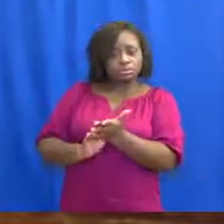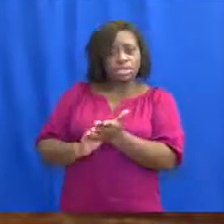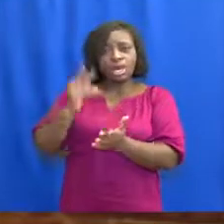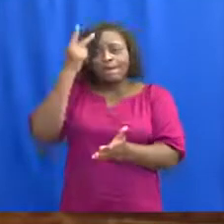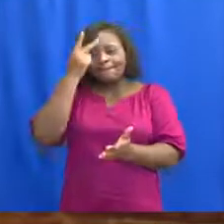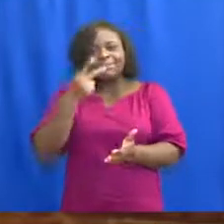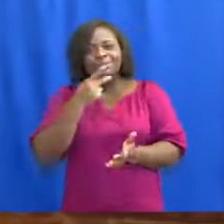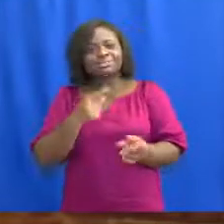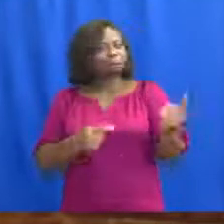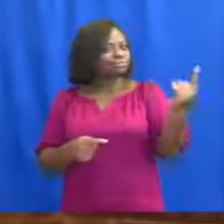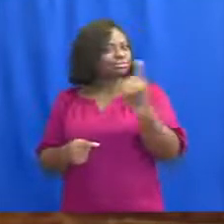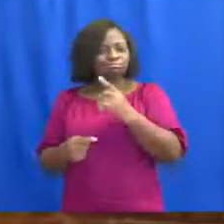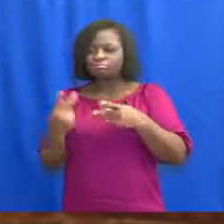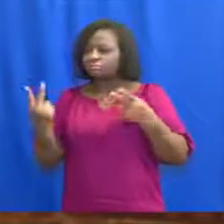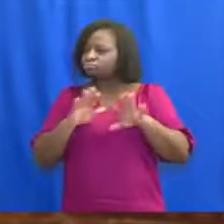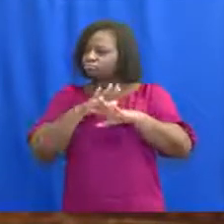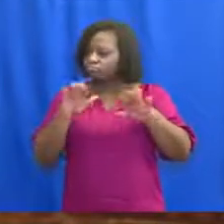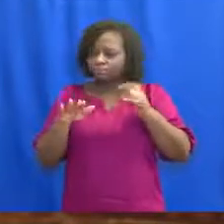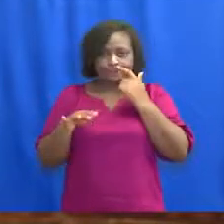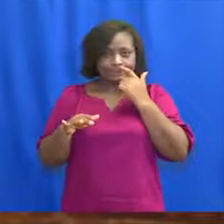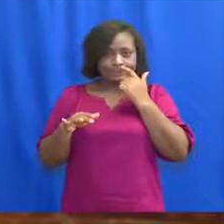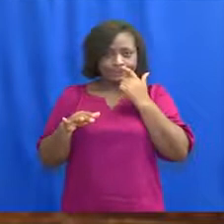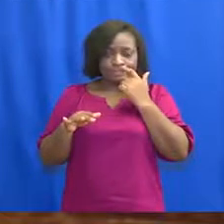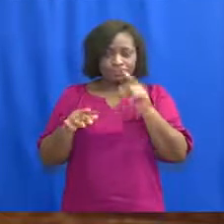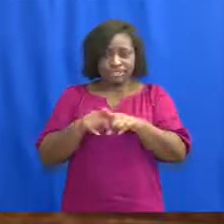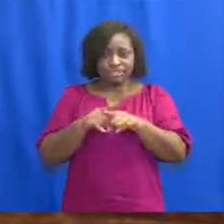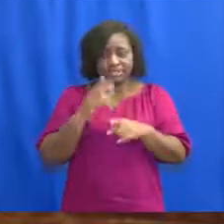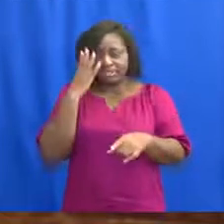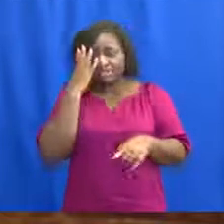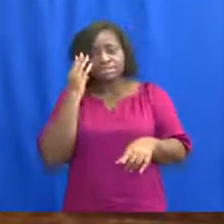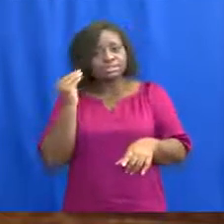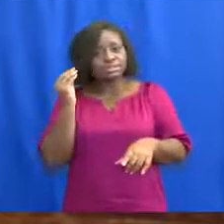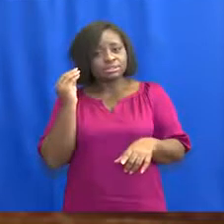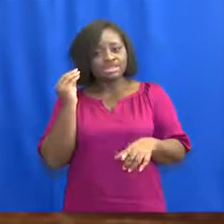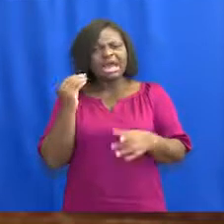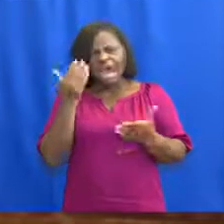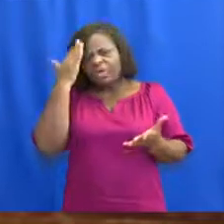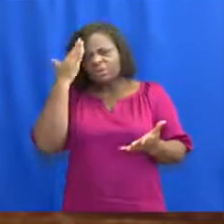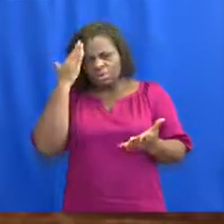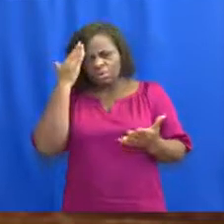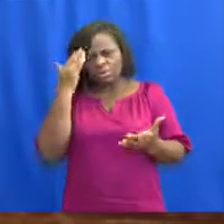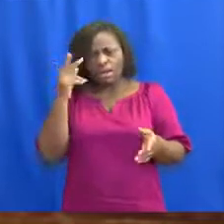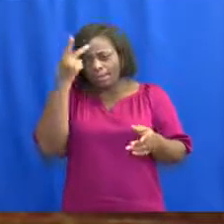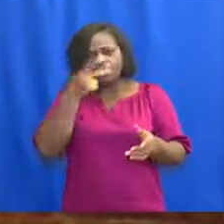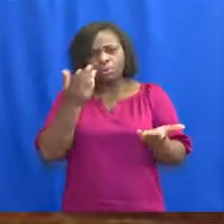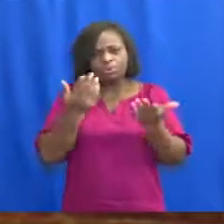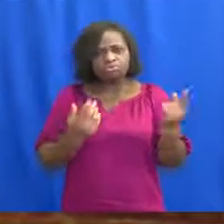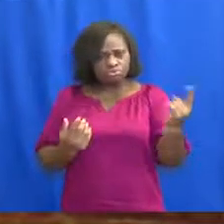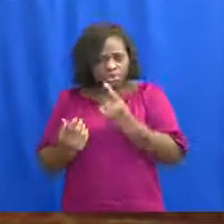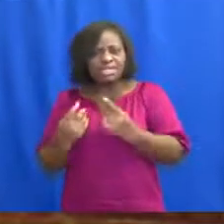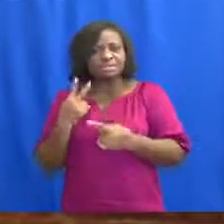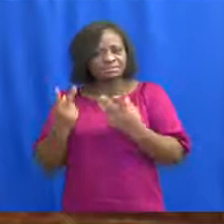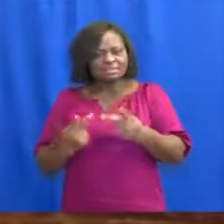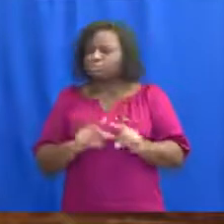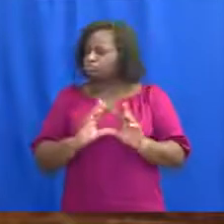for intimate kosra won ma e wo on a double day. You say be ding ama wo for. Nanso